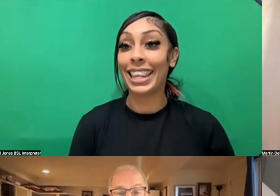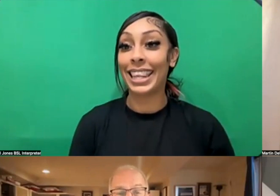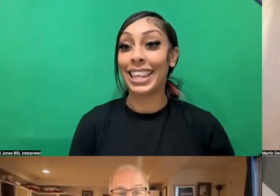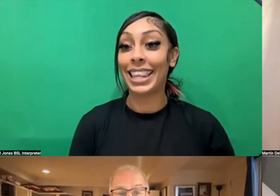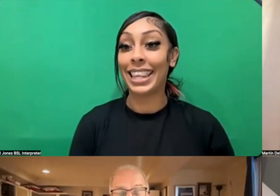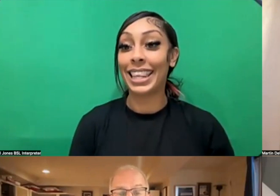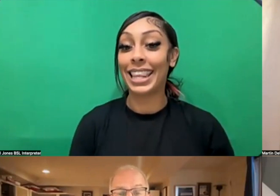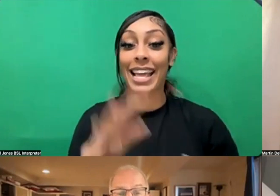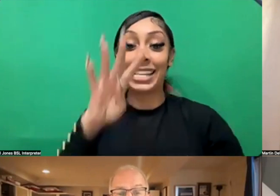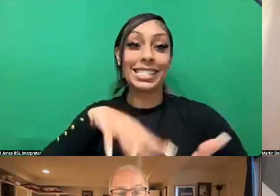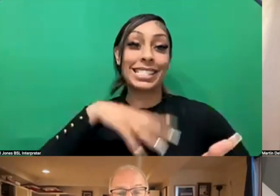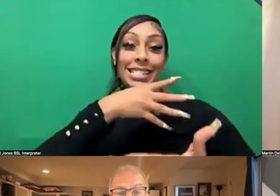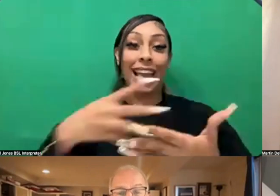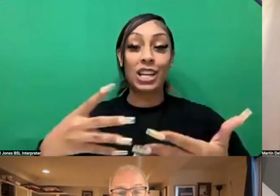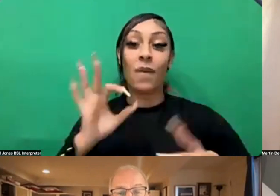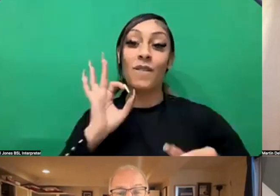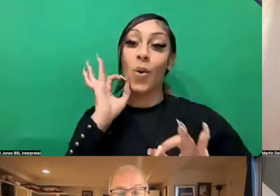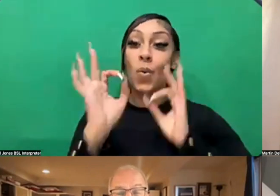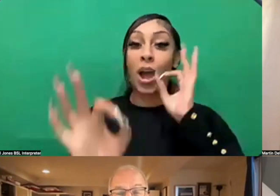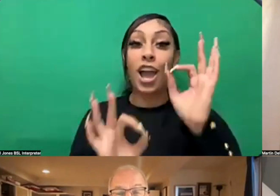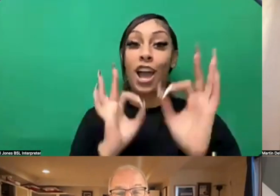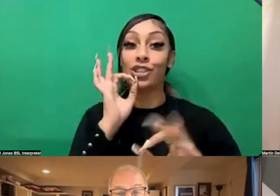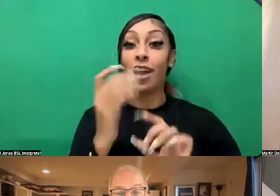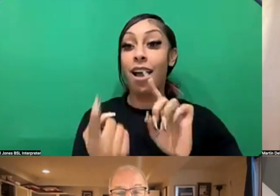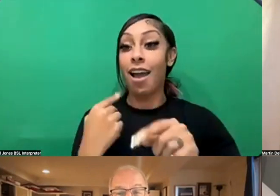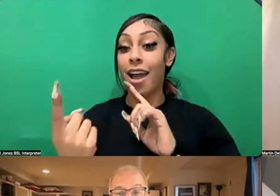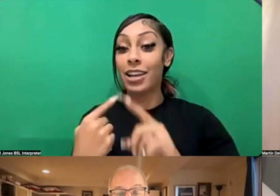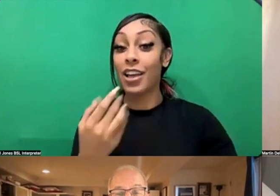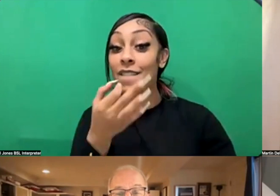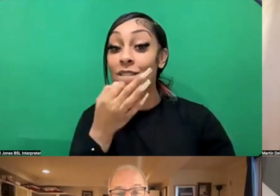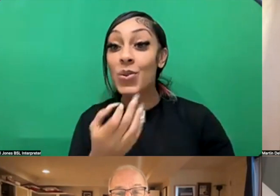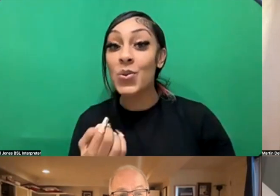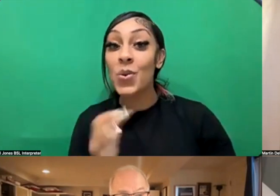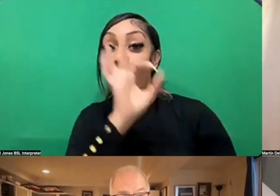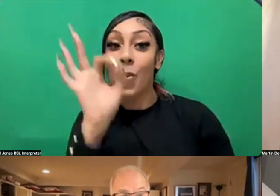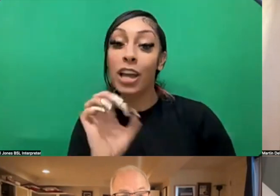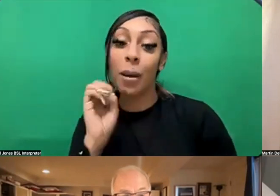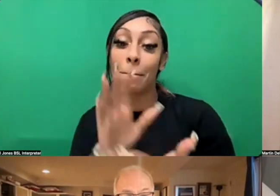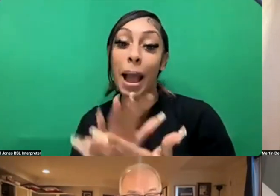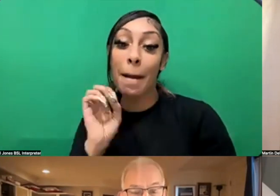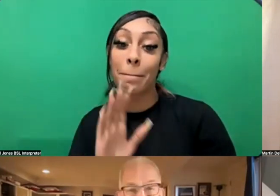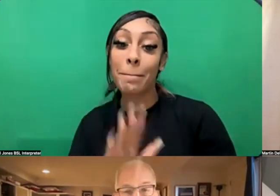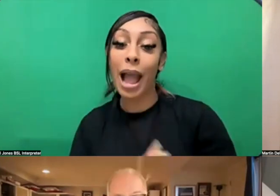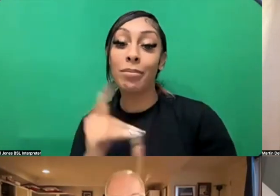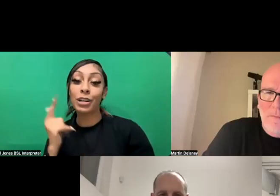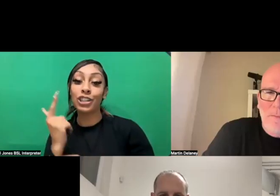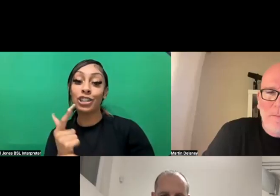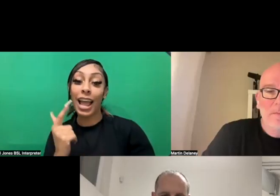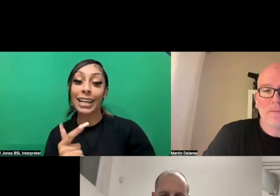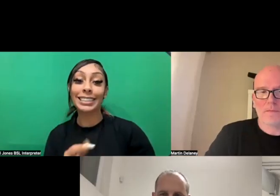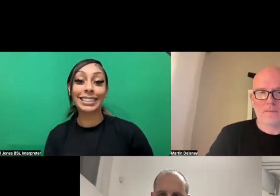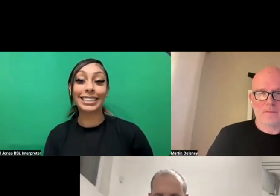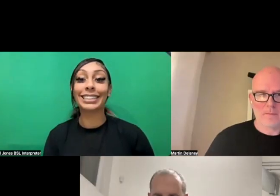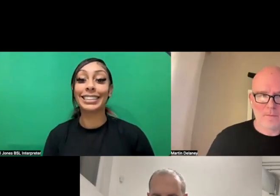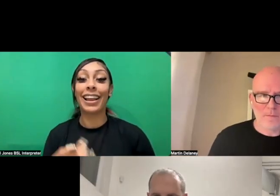for question and answer. I think there's been a couple of questions posted in the chat, some of which are sort of following the